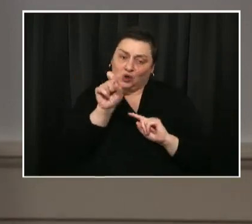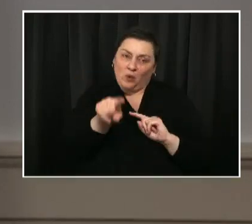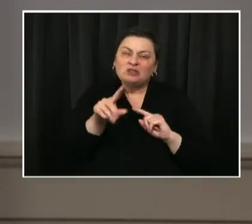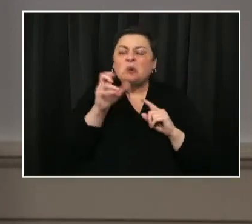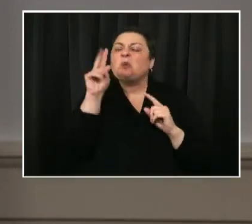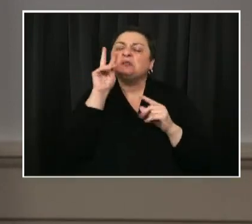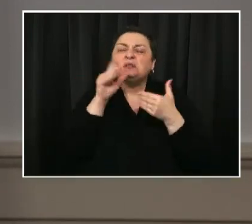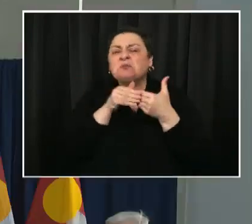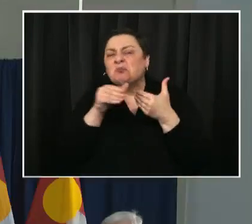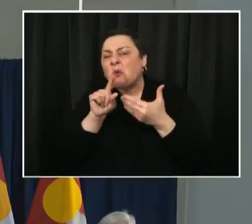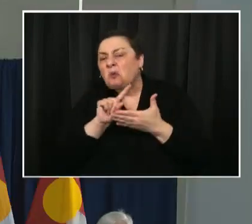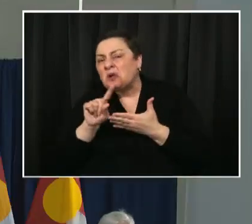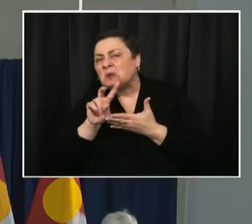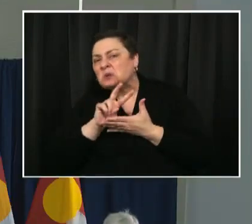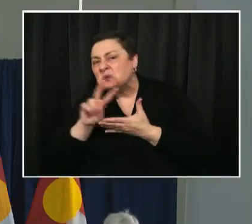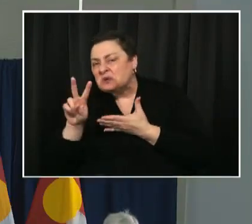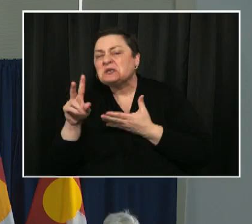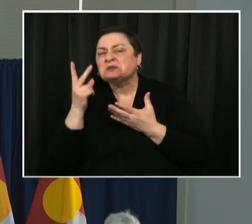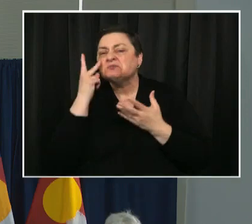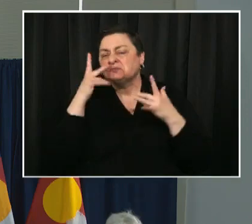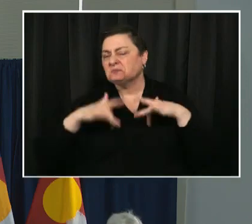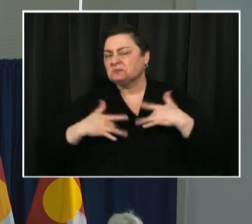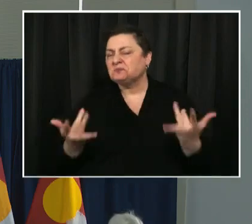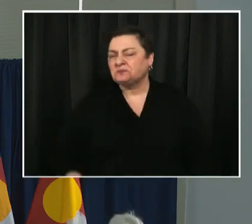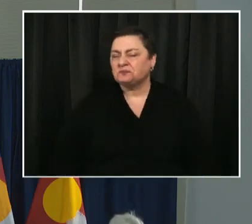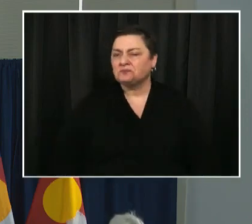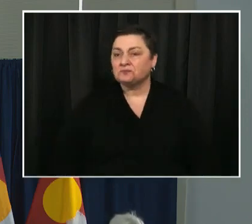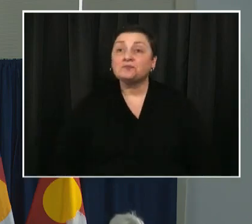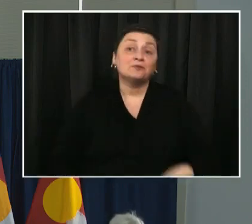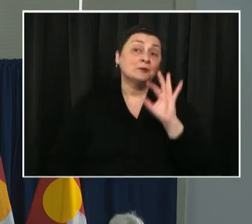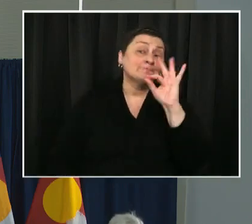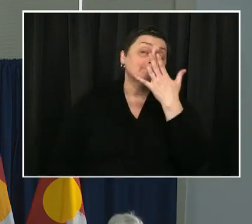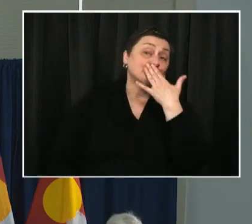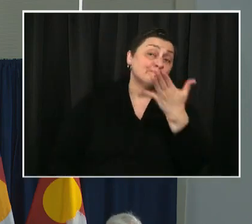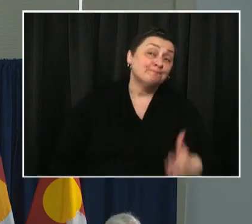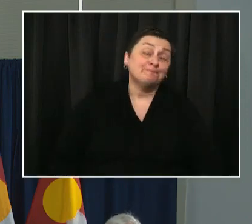data. Thank you.